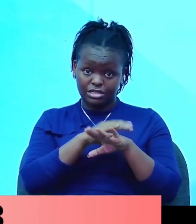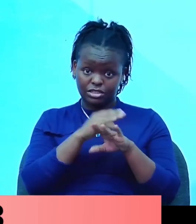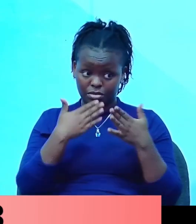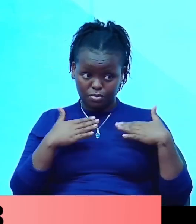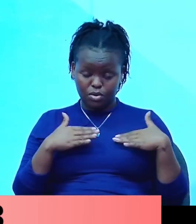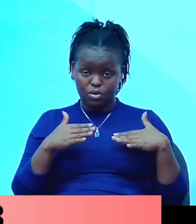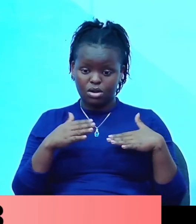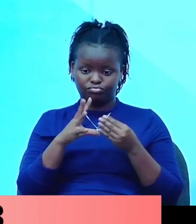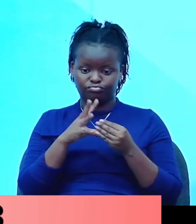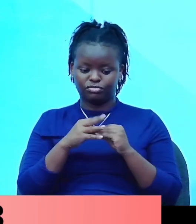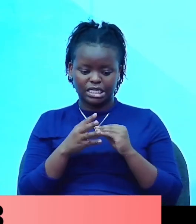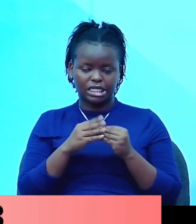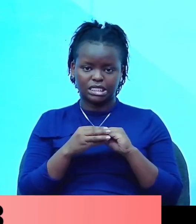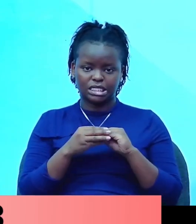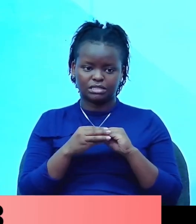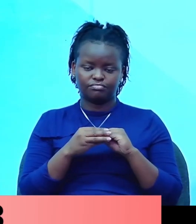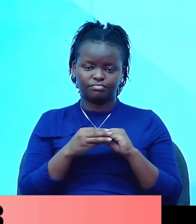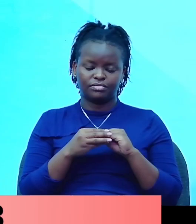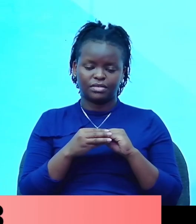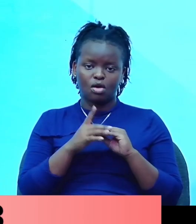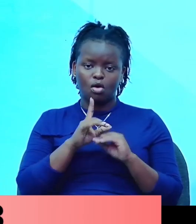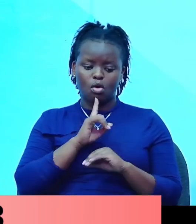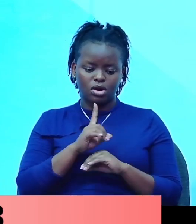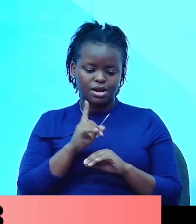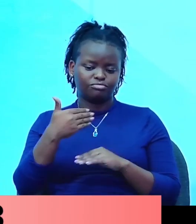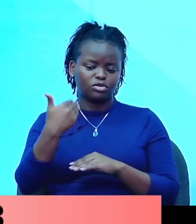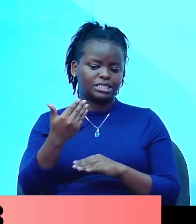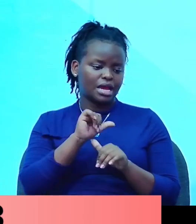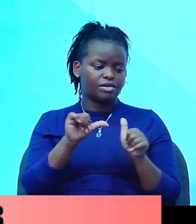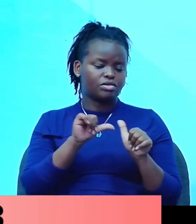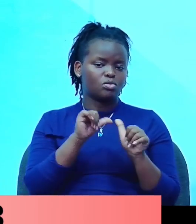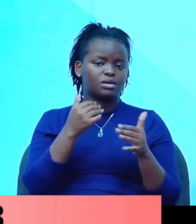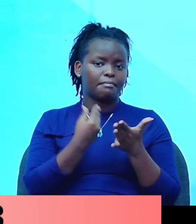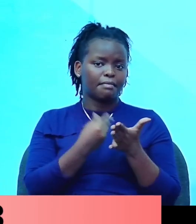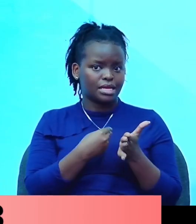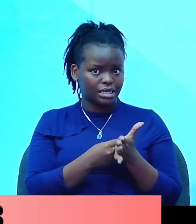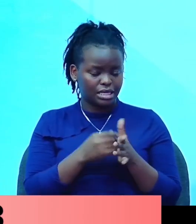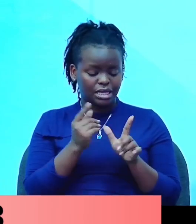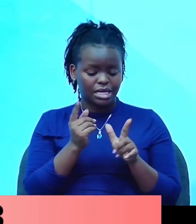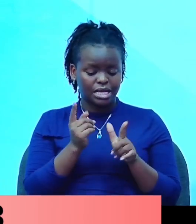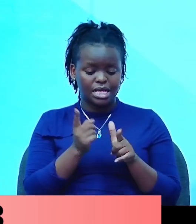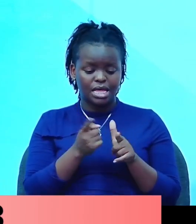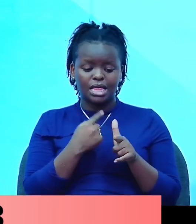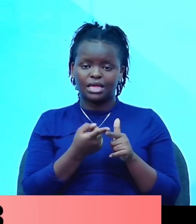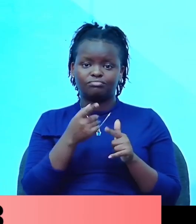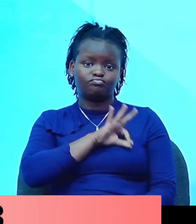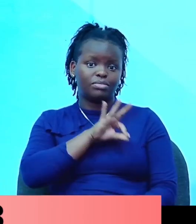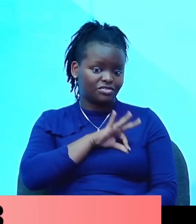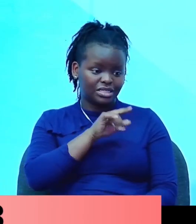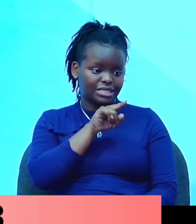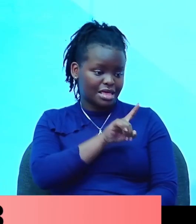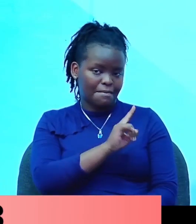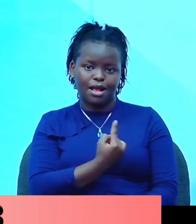creating discipline around money, creating consistency around money, the benefit is not only to them but the people around